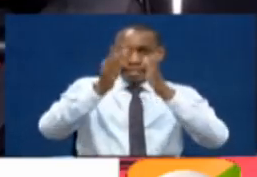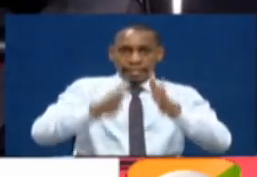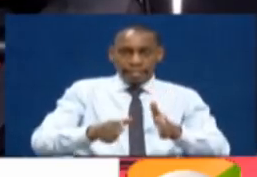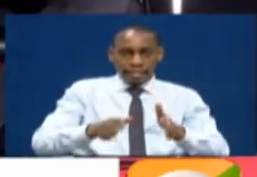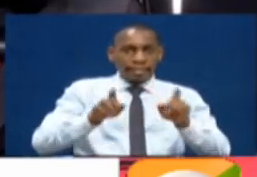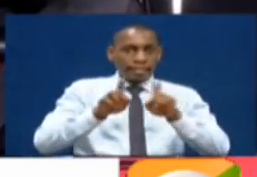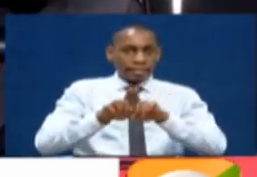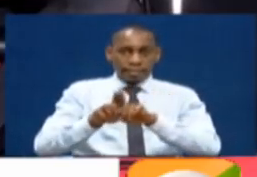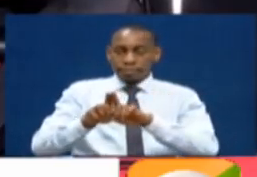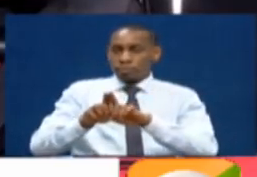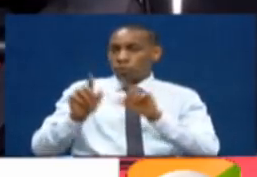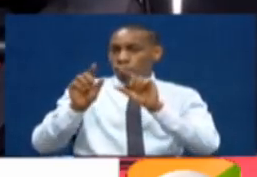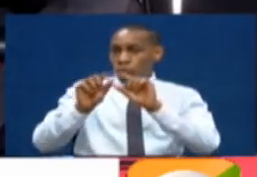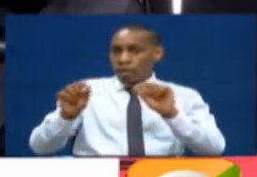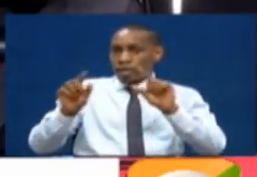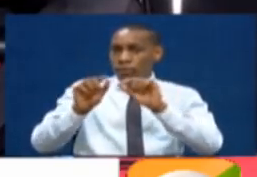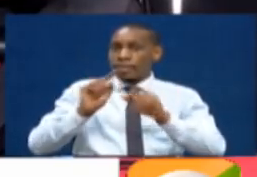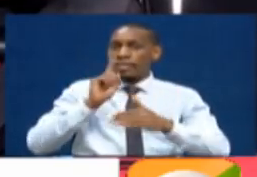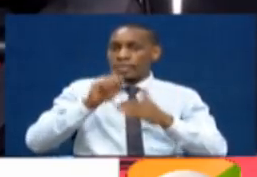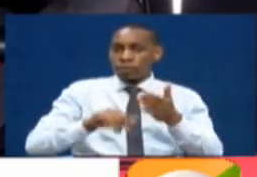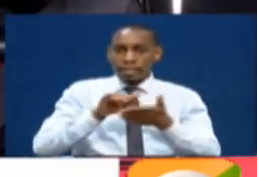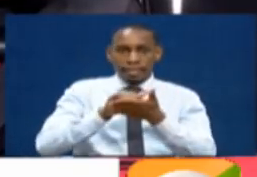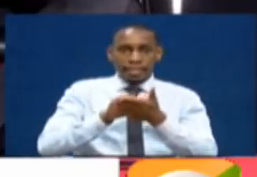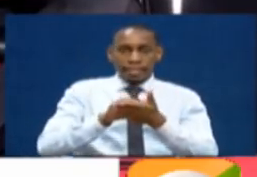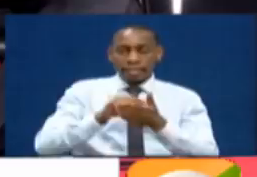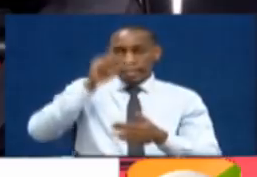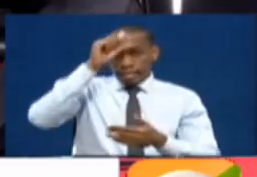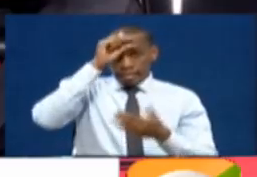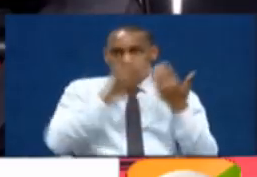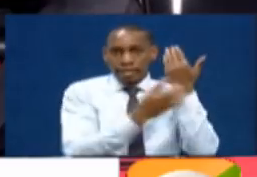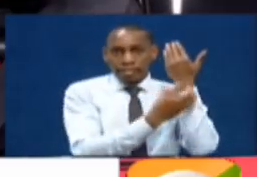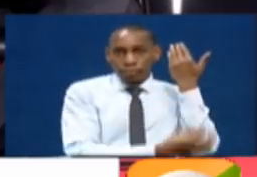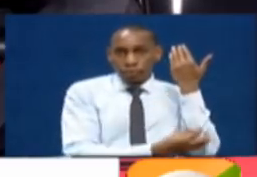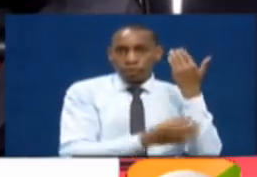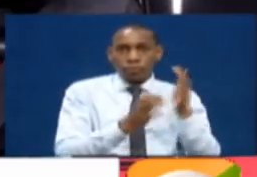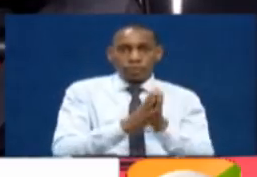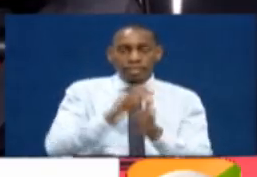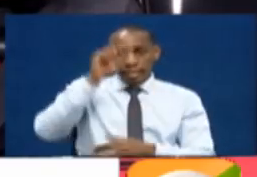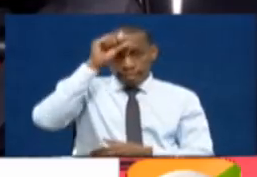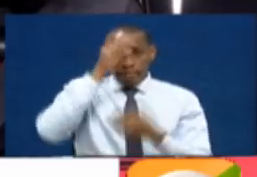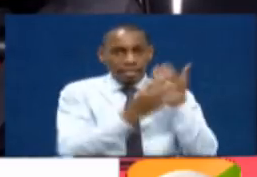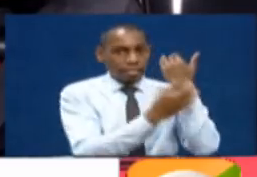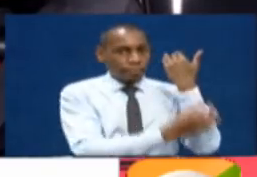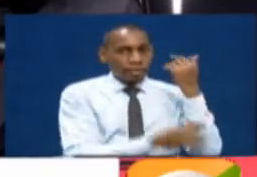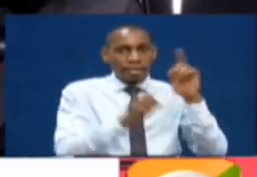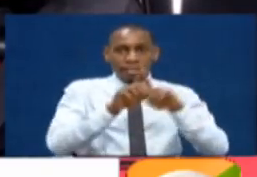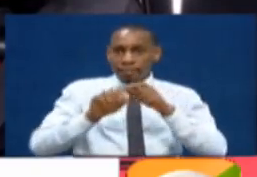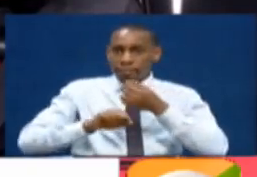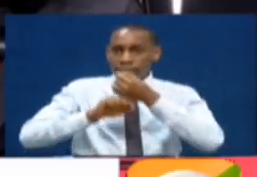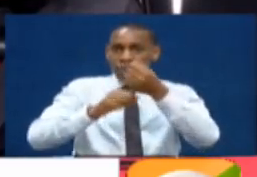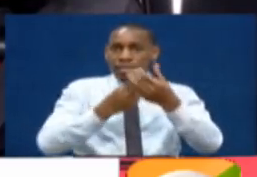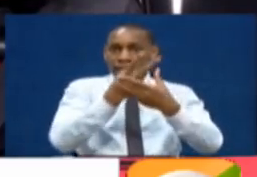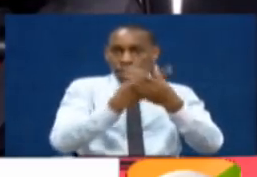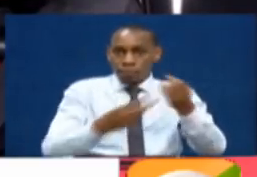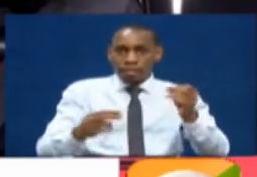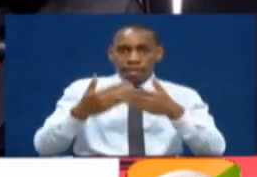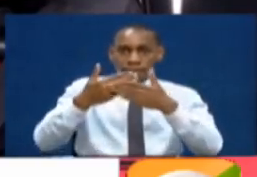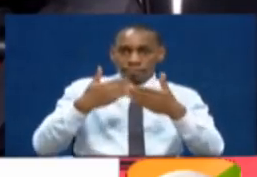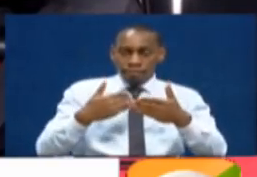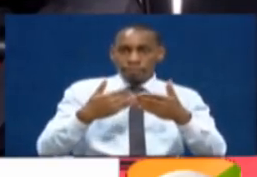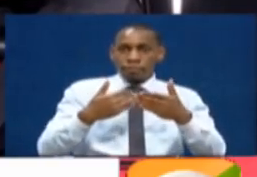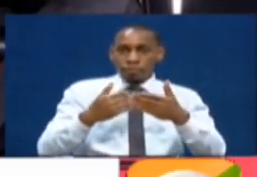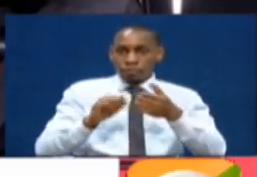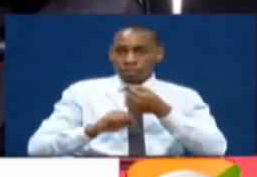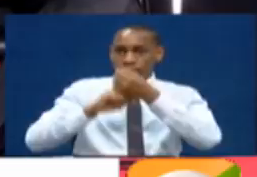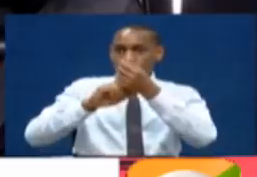people you say you're alleging a poor governance and their governance is poor, You supported both of them. You've been running mate for